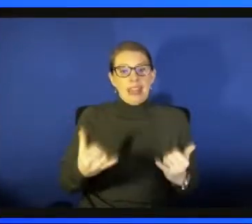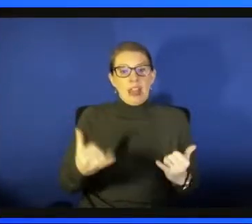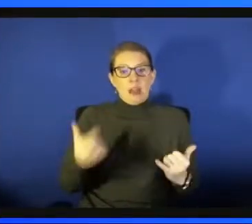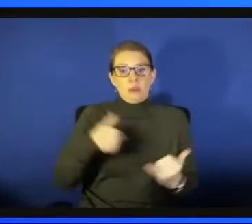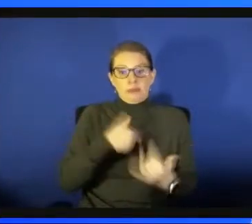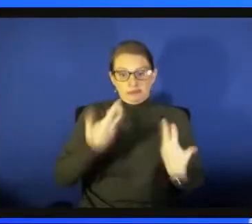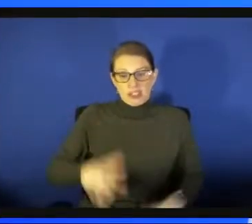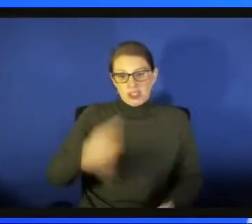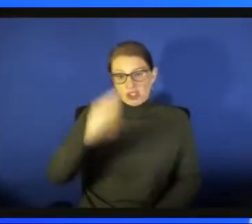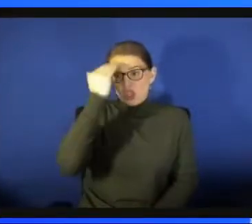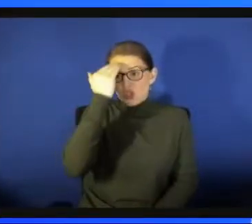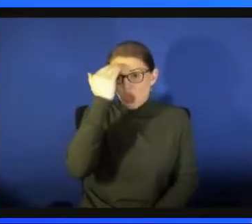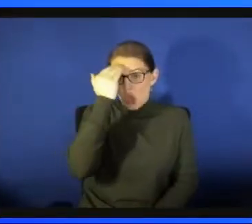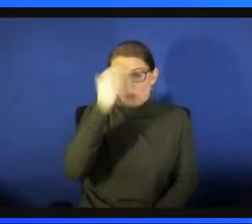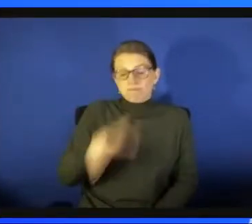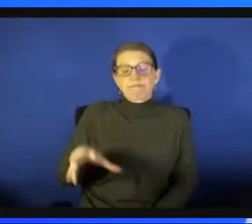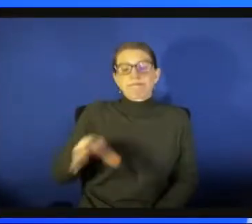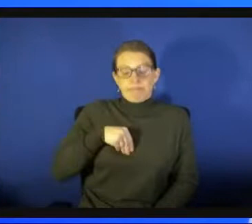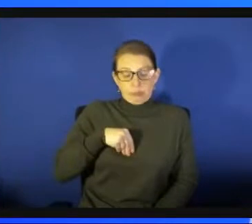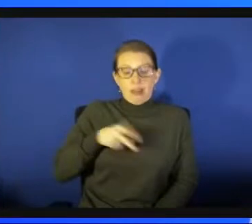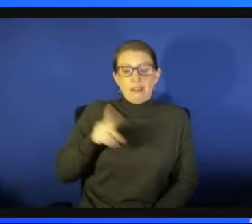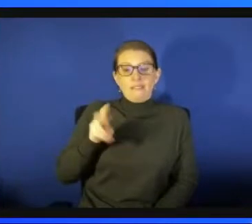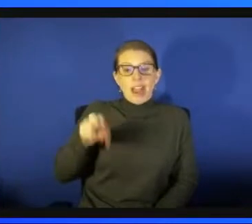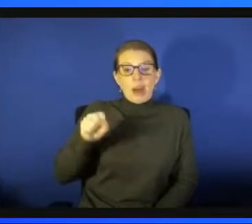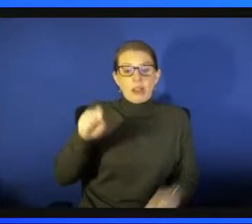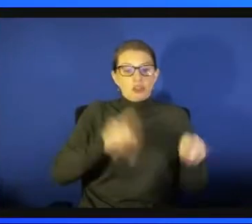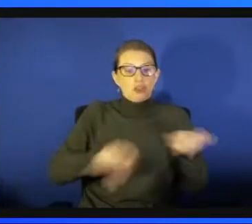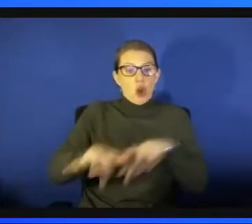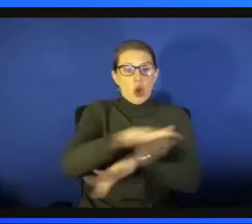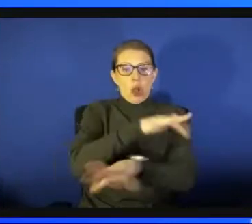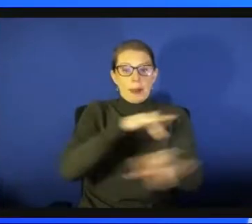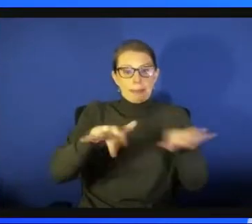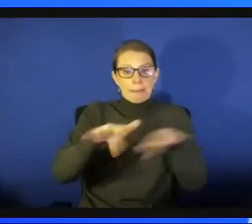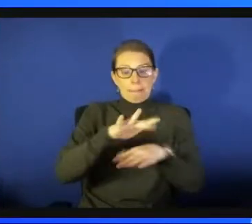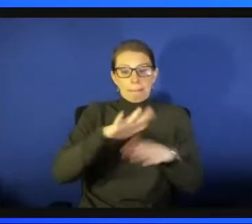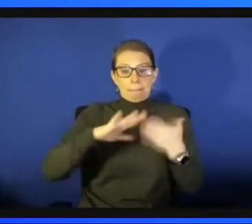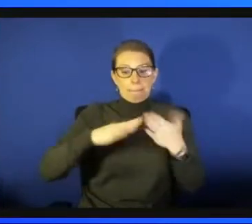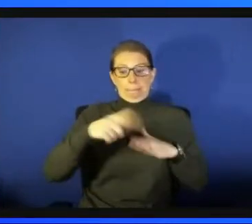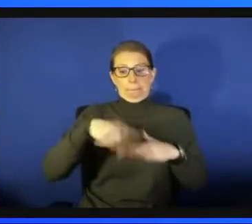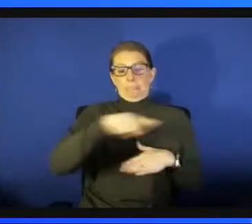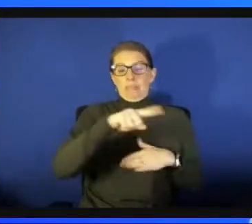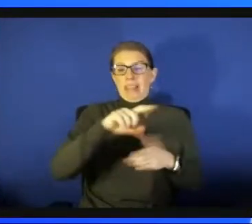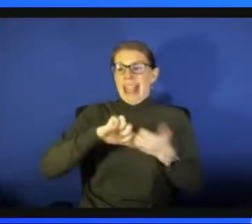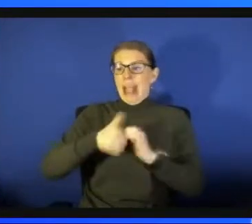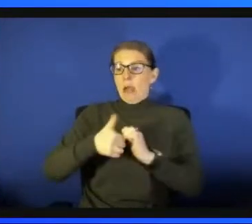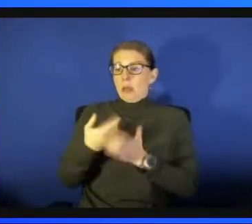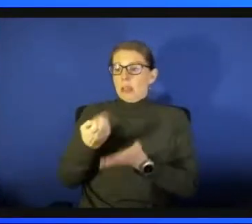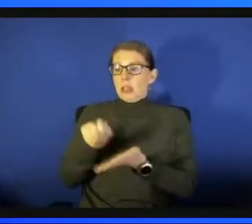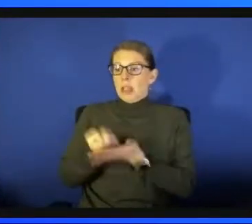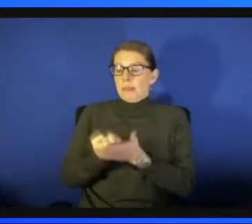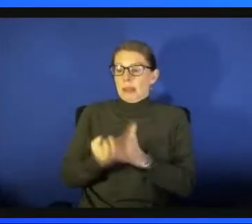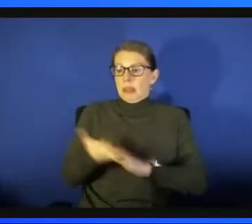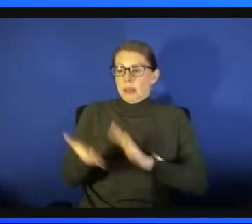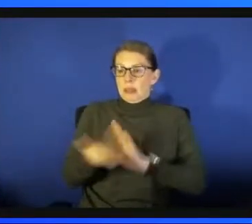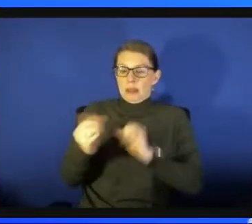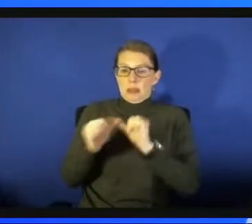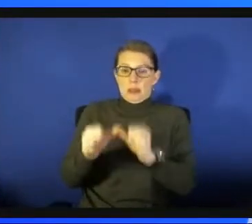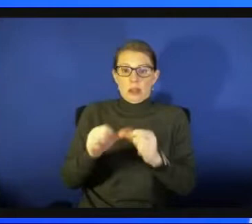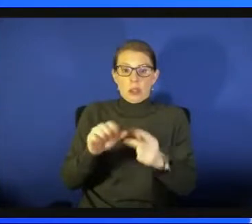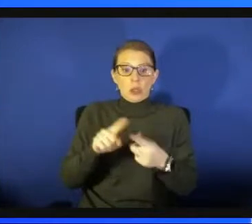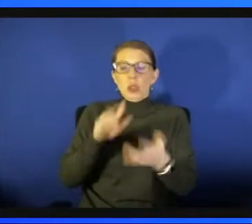our population. And so what do we do with that? With keeping the economy going, with keeping kids in school, doing those things that are so